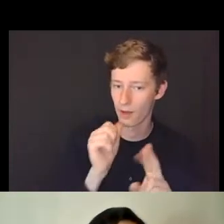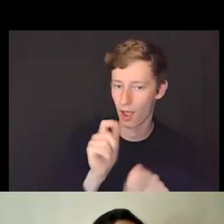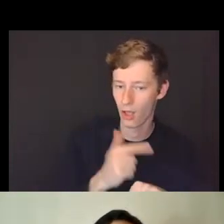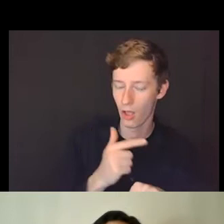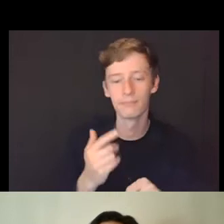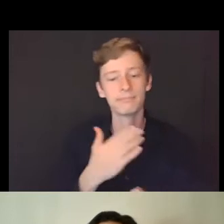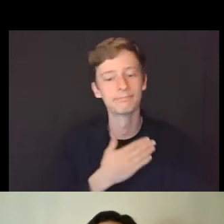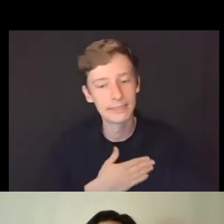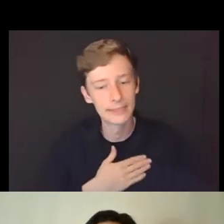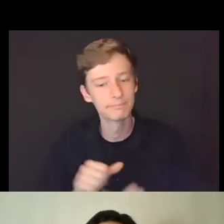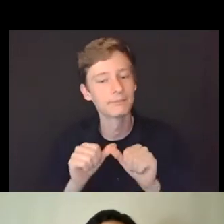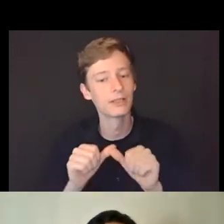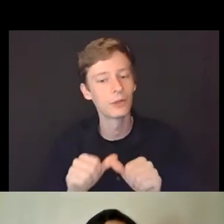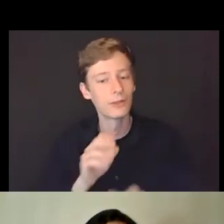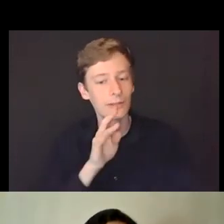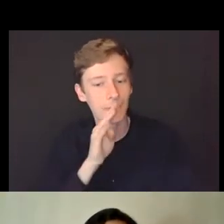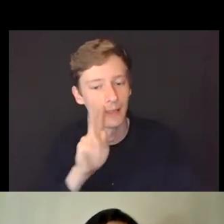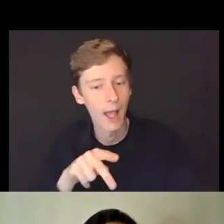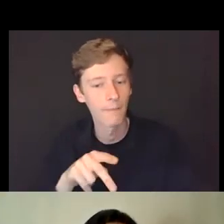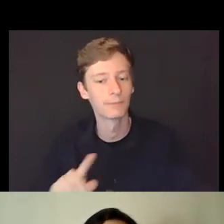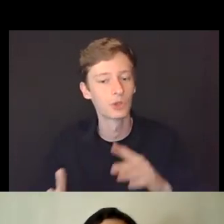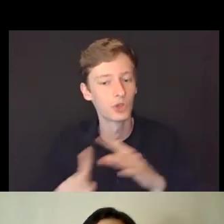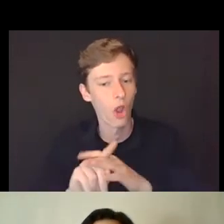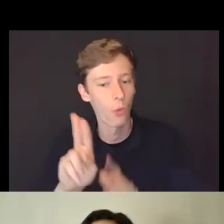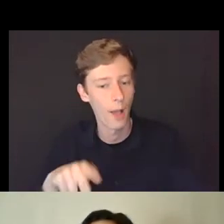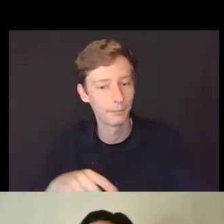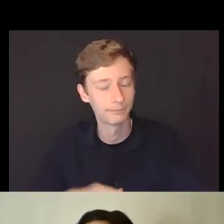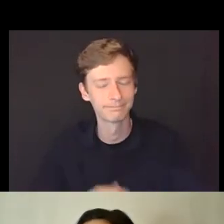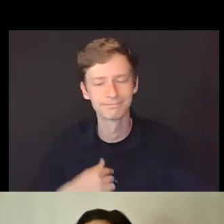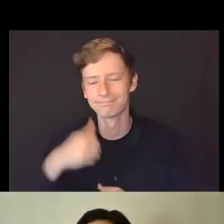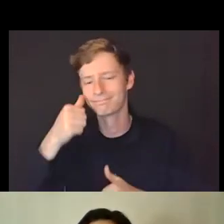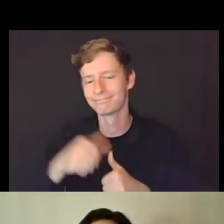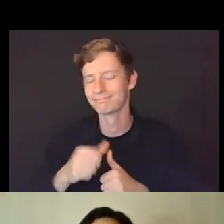up. One of the most powerful things that I recall happening was in